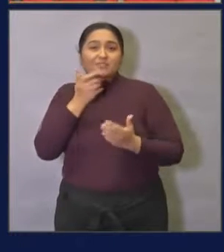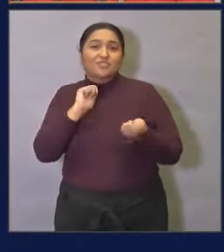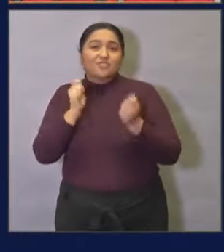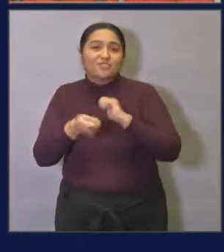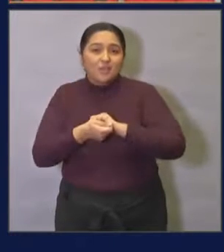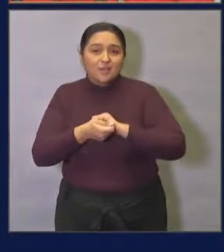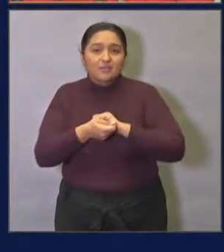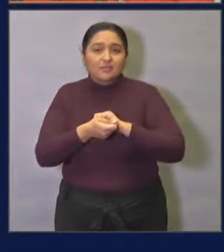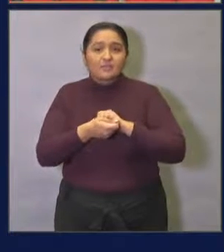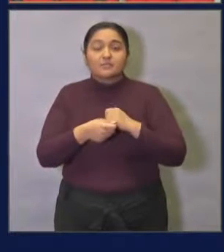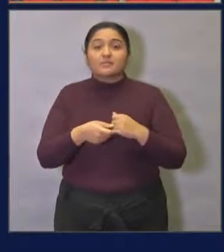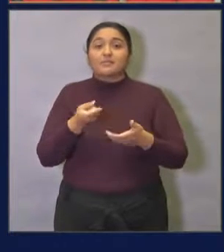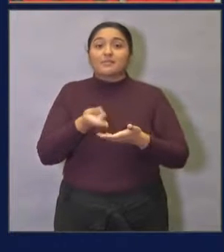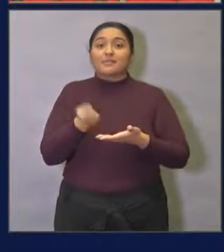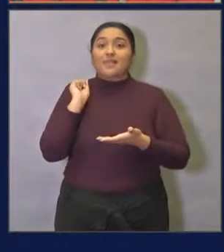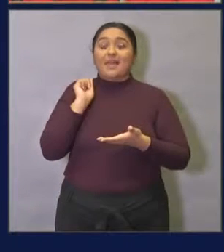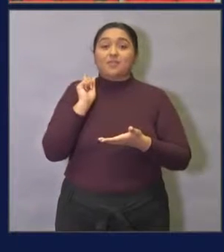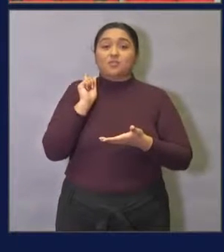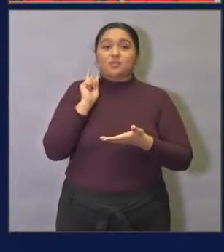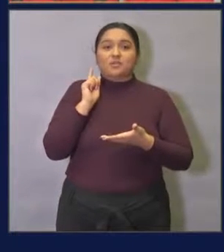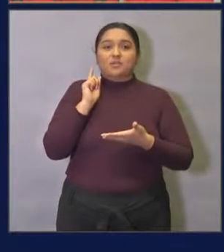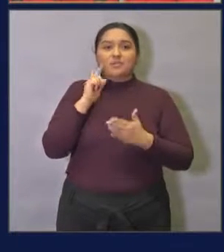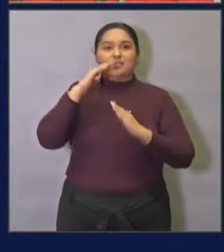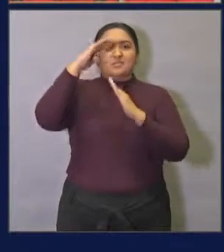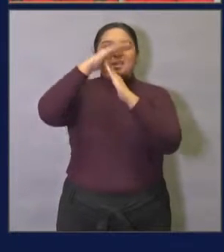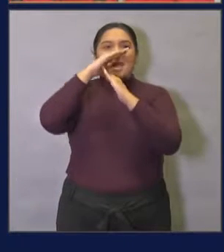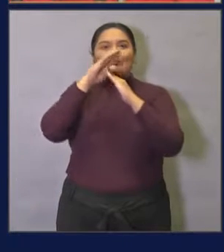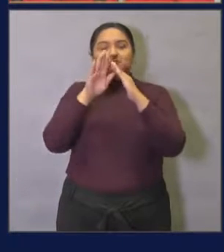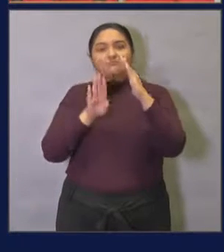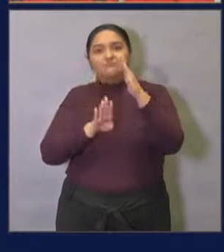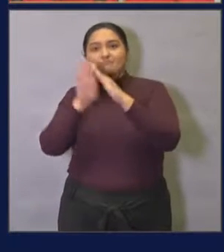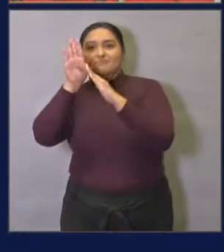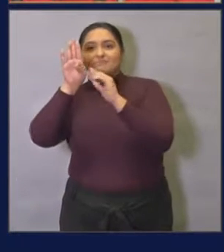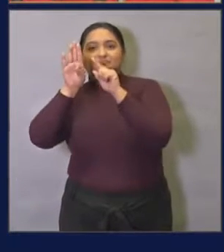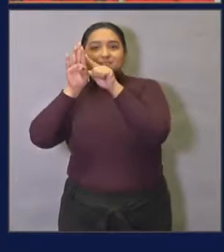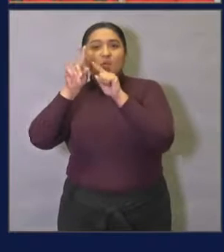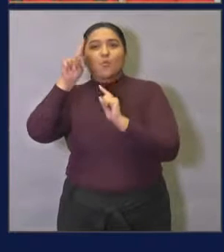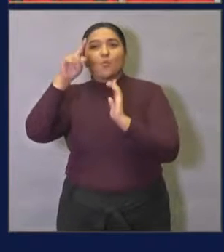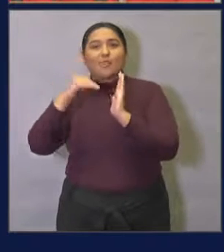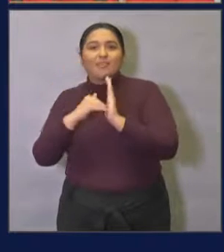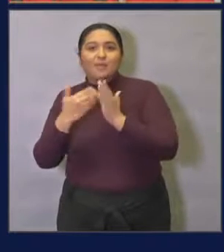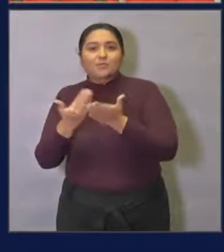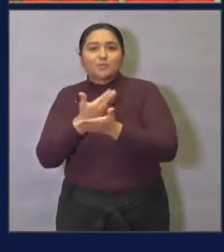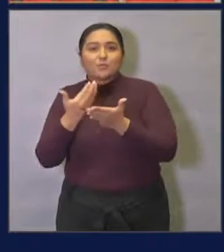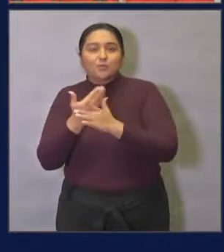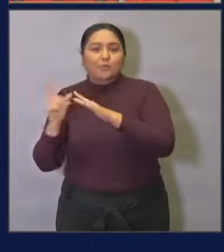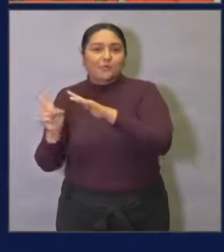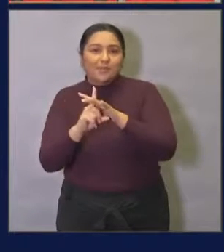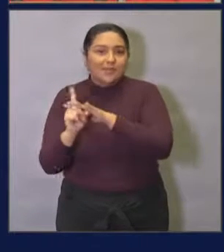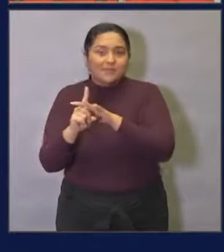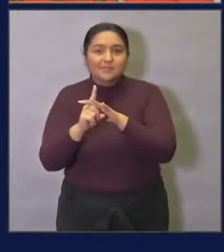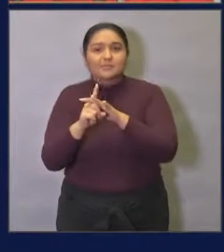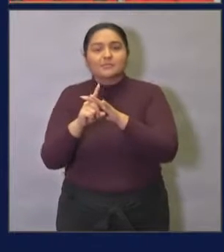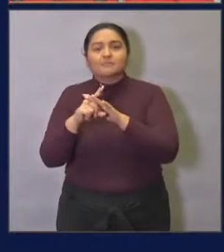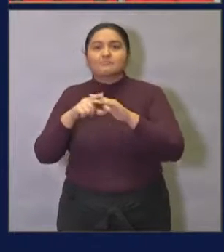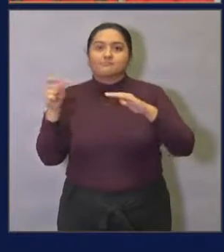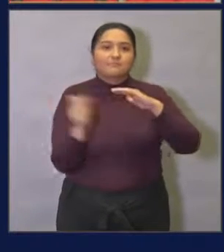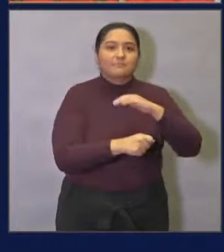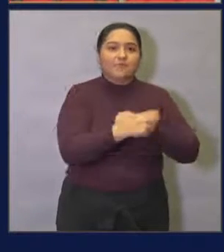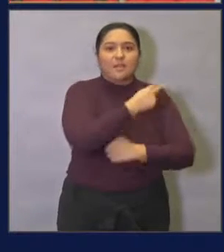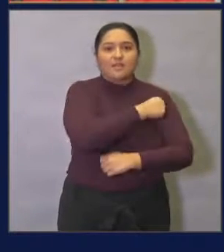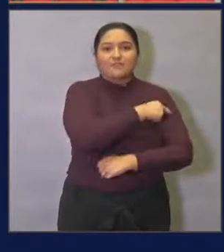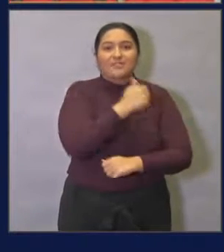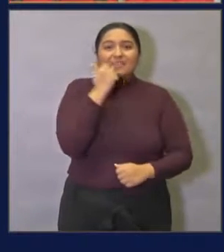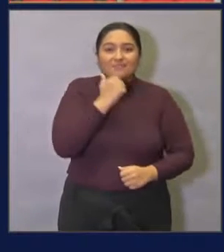Last week, the top of this graph cut out at 1,000 new cases requiring hospitalization each day. However,